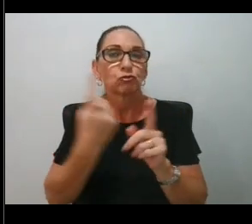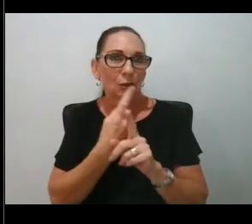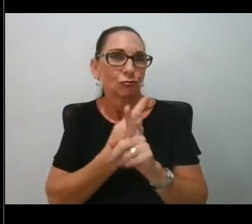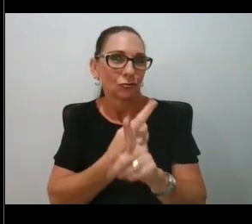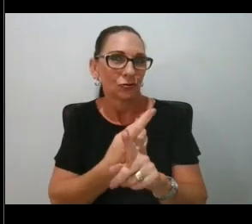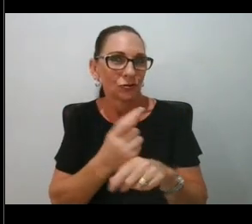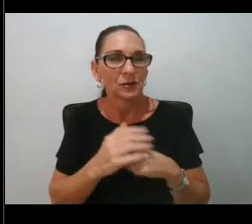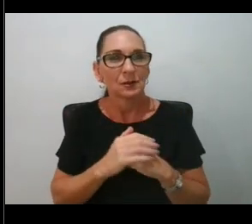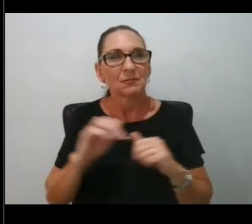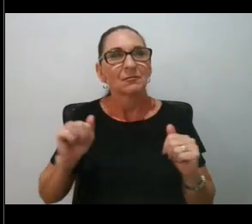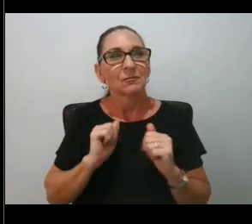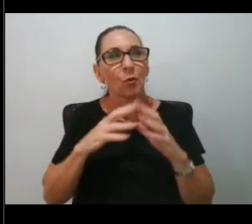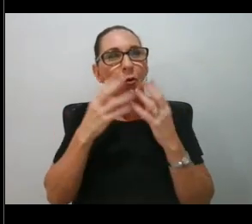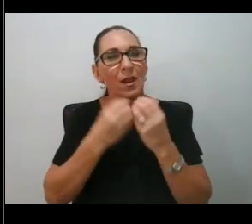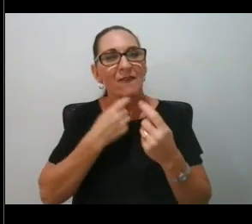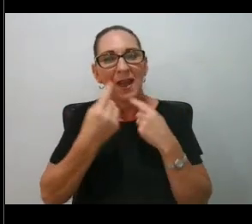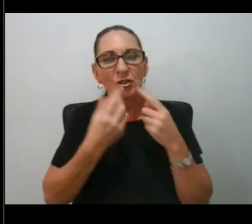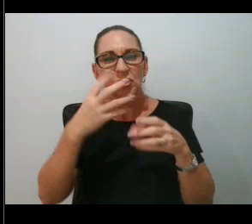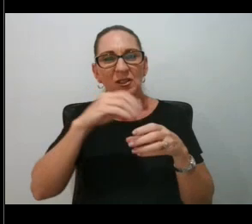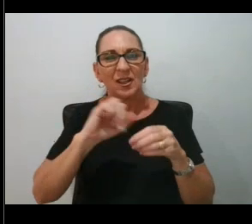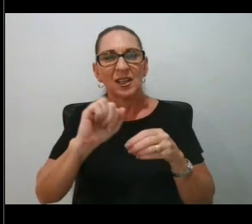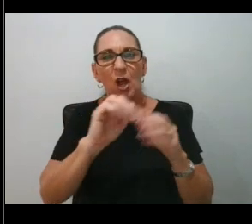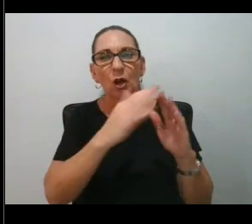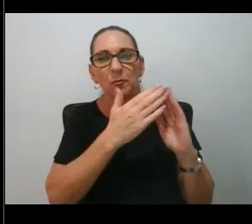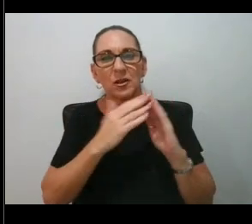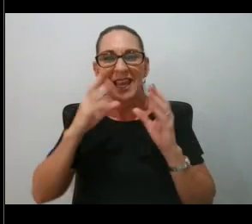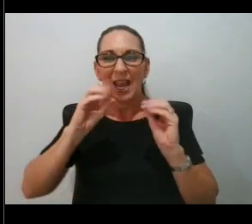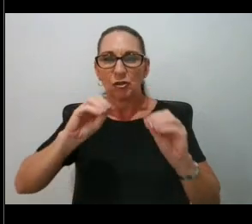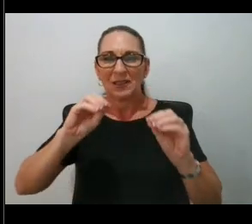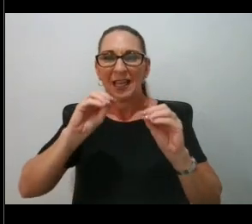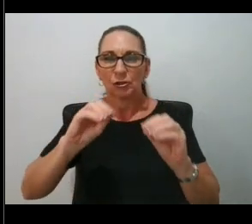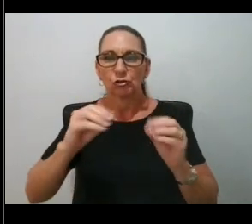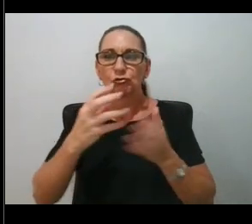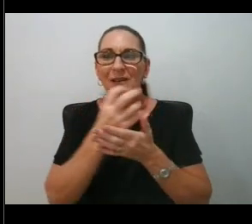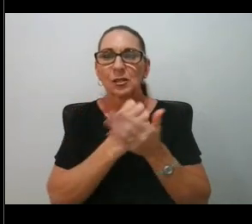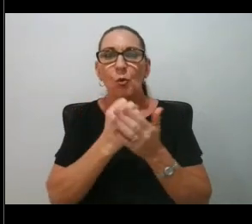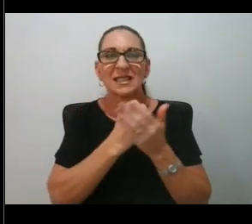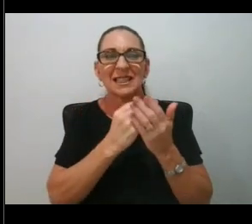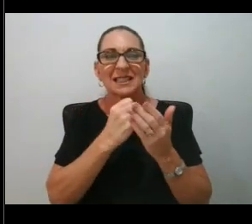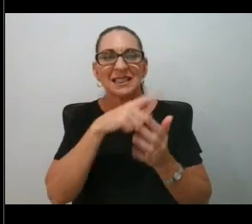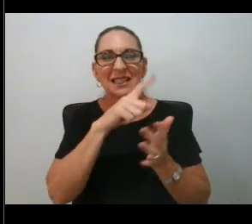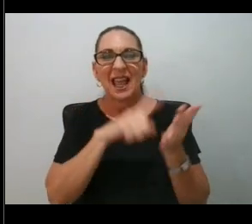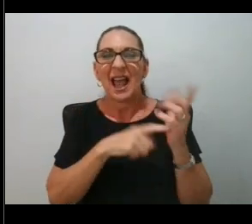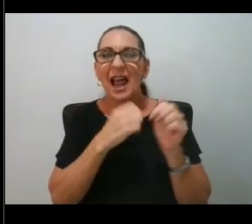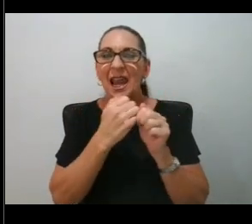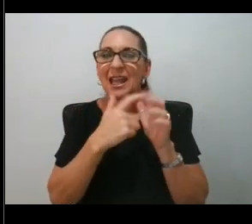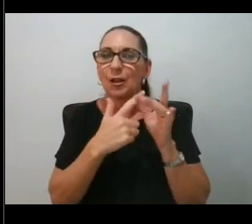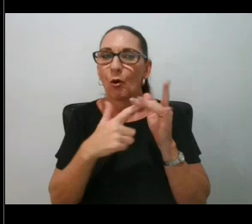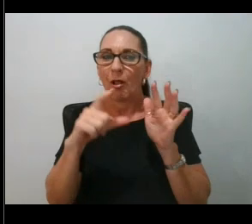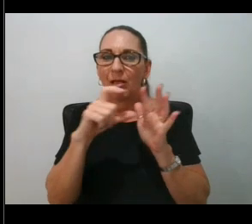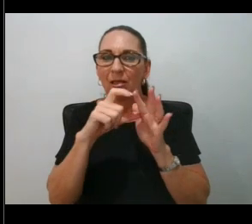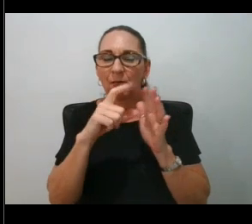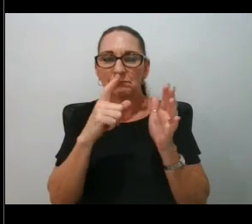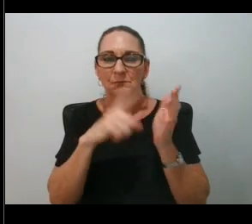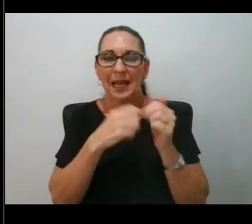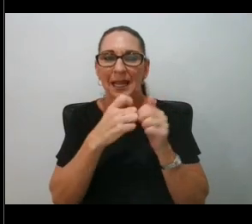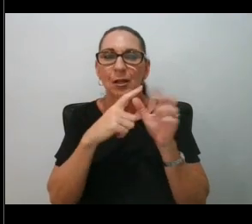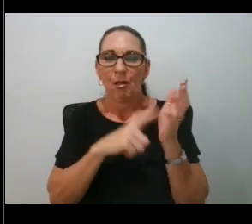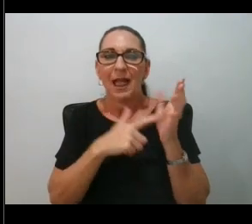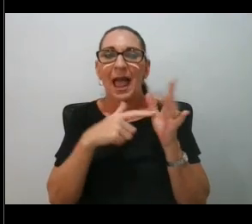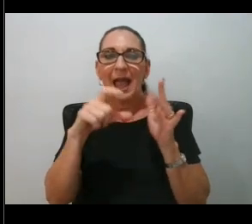Legal Education resources page on the Legal Aid Queensland website. And if you are experiencing any technical